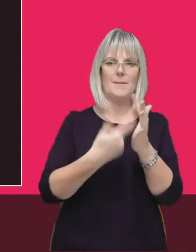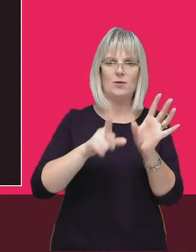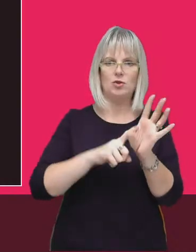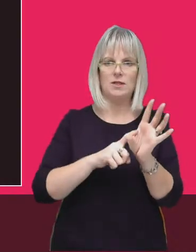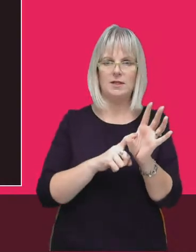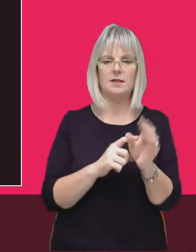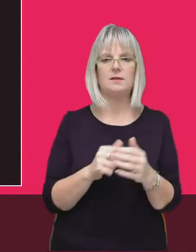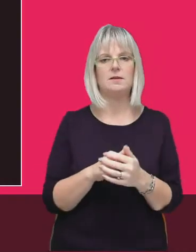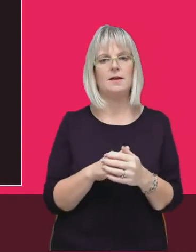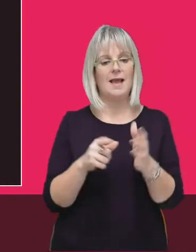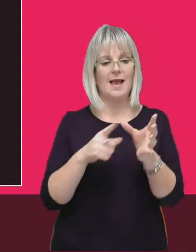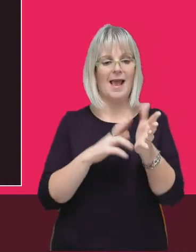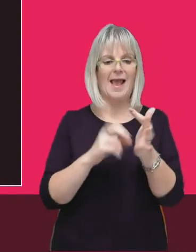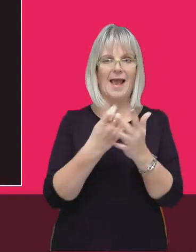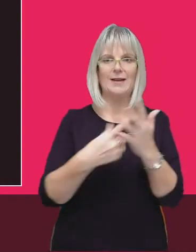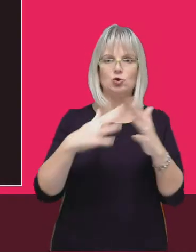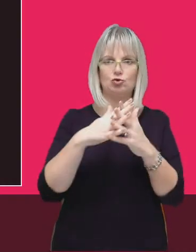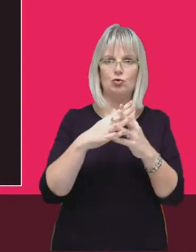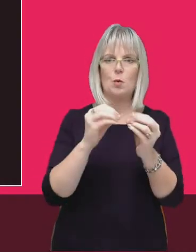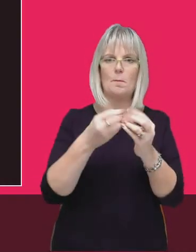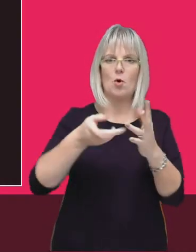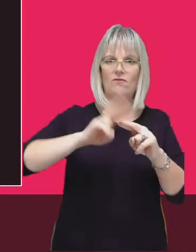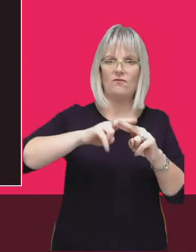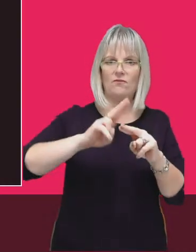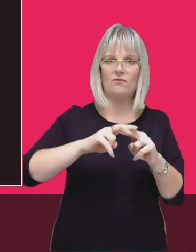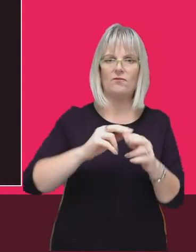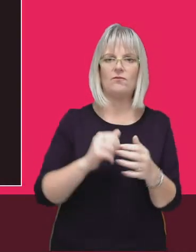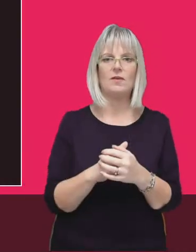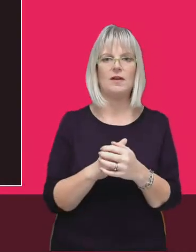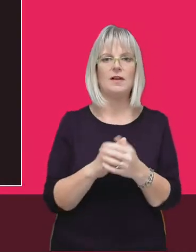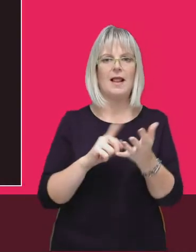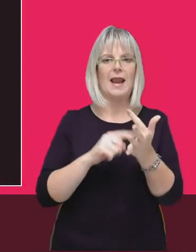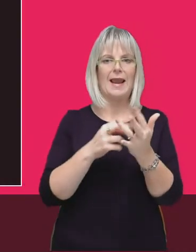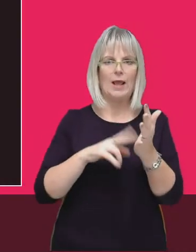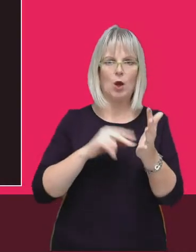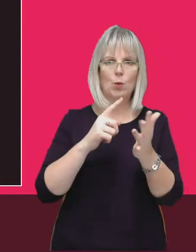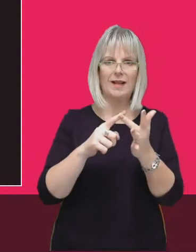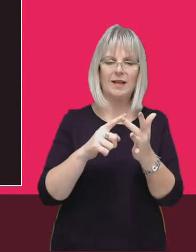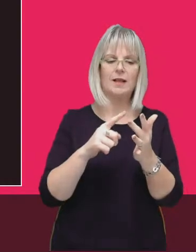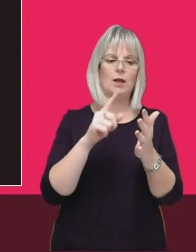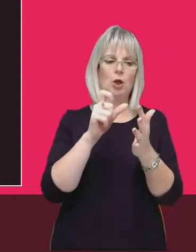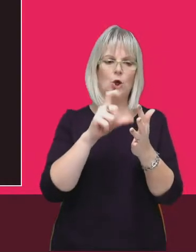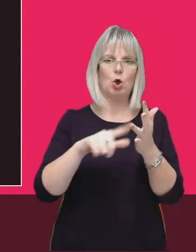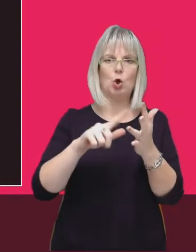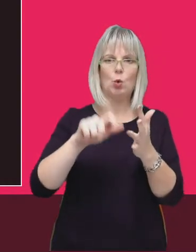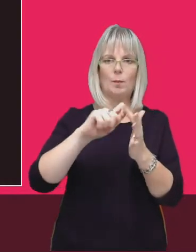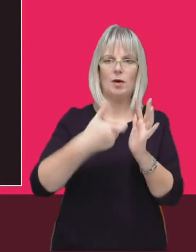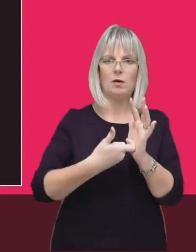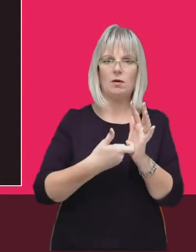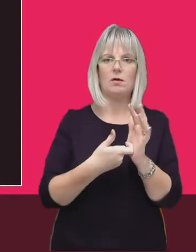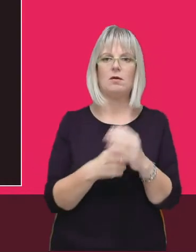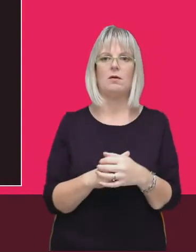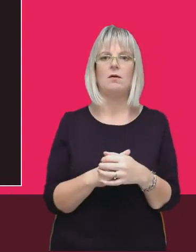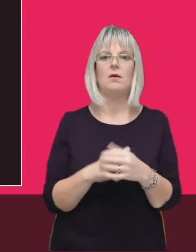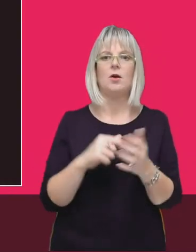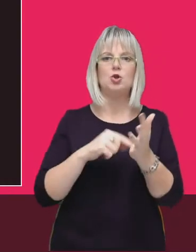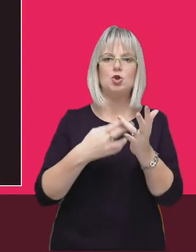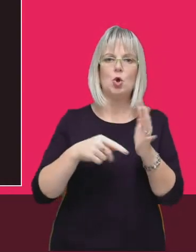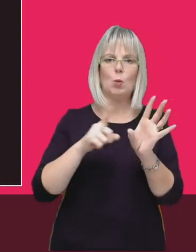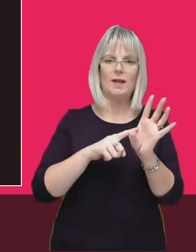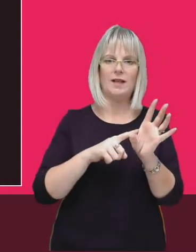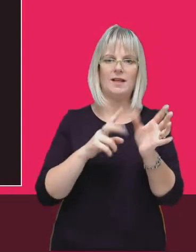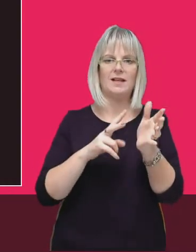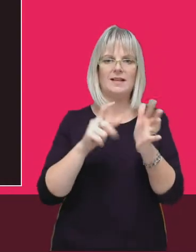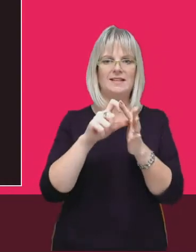McCartney, Dr. Alison Moore, Steve O'Connell, Caroline Pigeon, MBE, Keith Prince, Murad